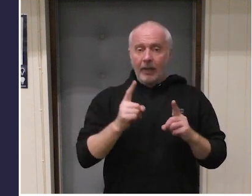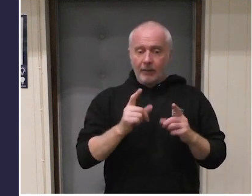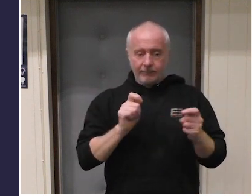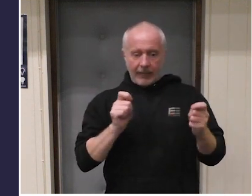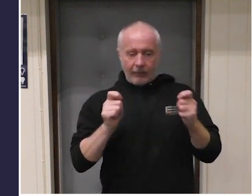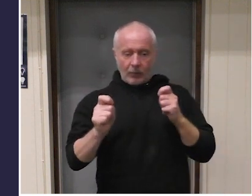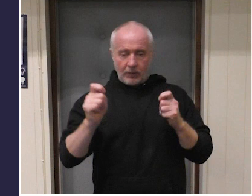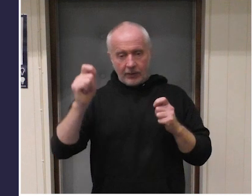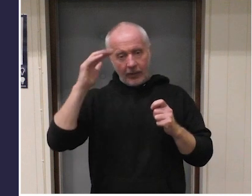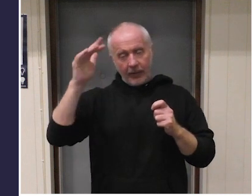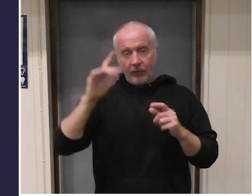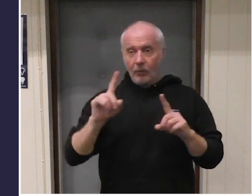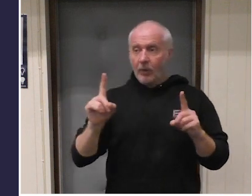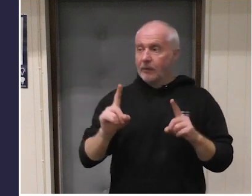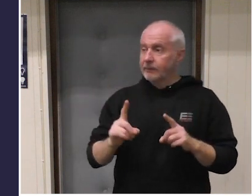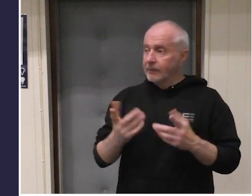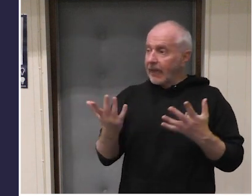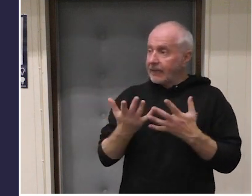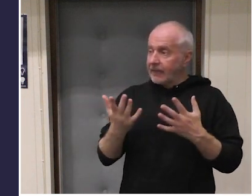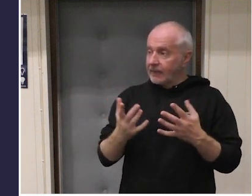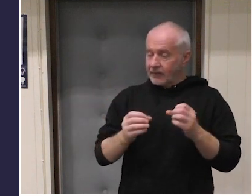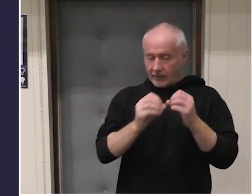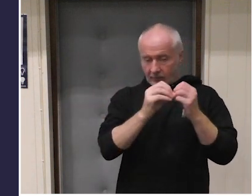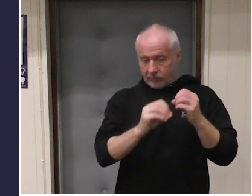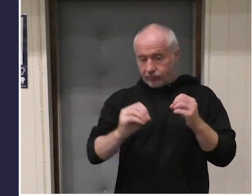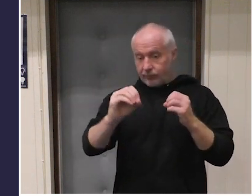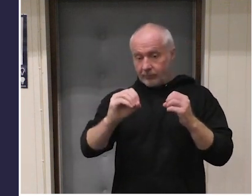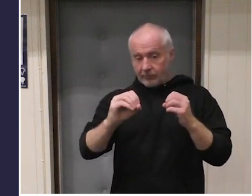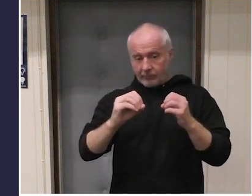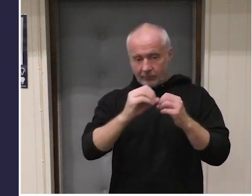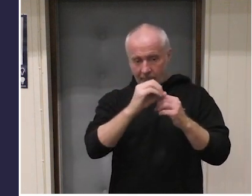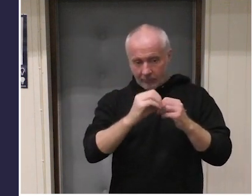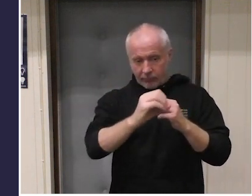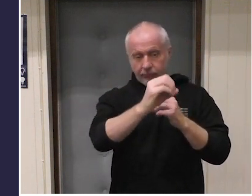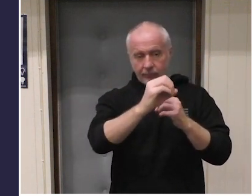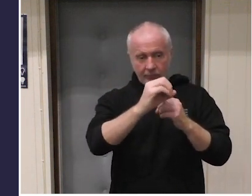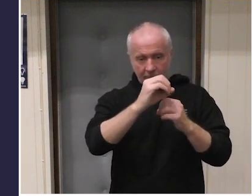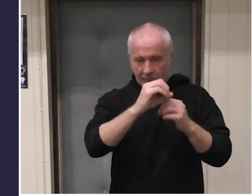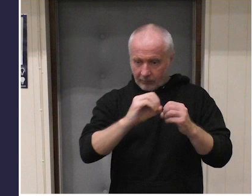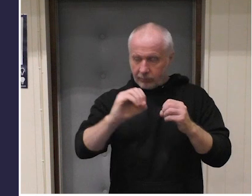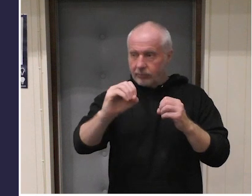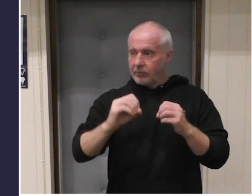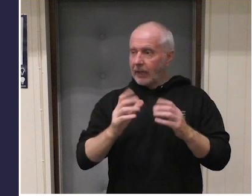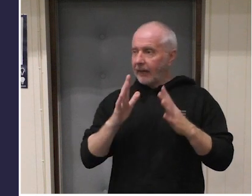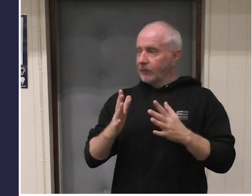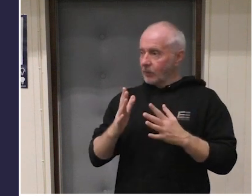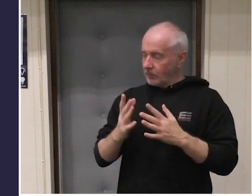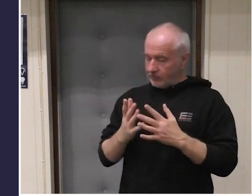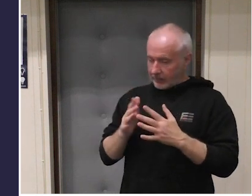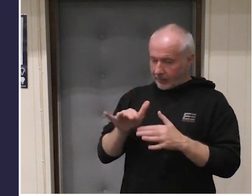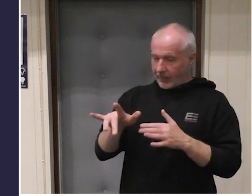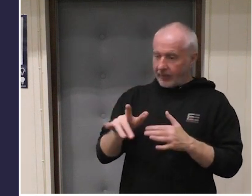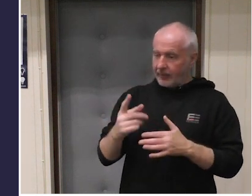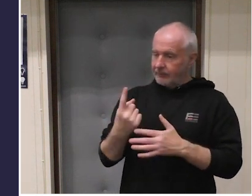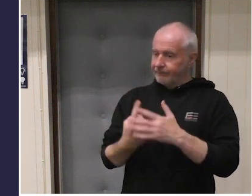thing you need to consider is that any mutation, even if it's a really great mutation, it has to arise in a single individual.